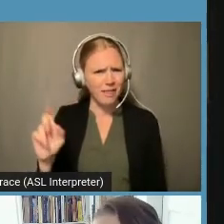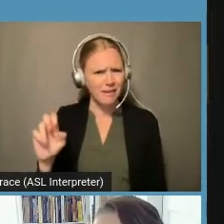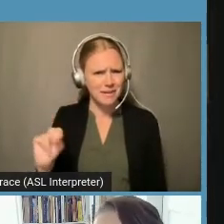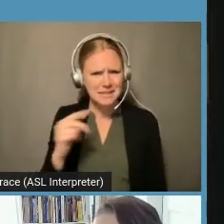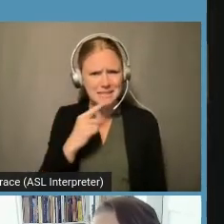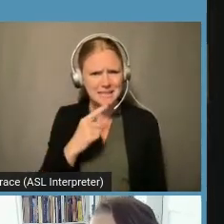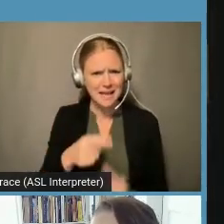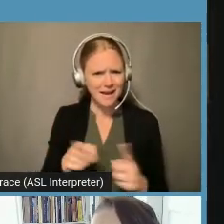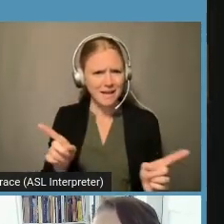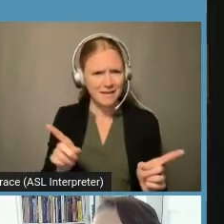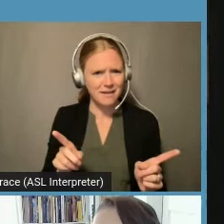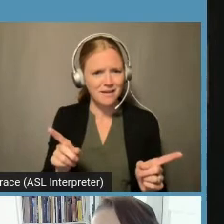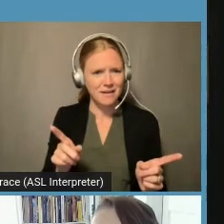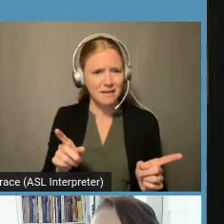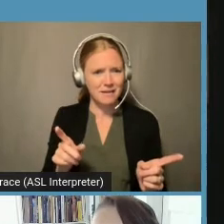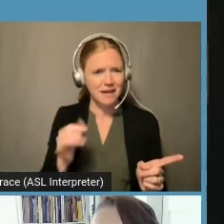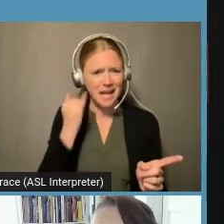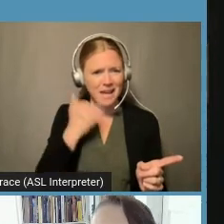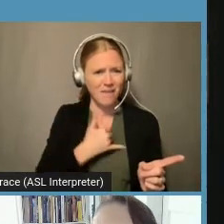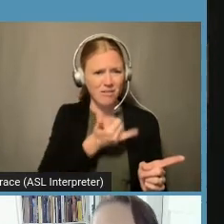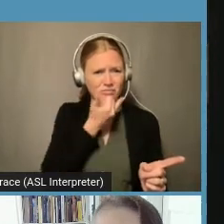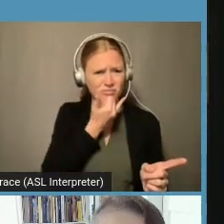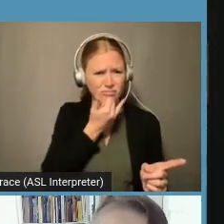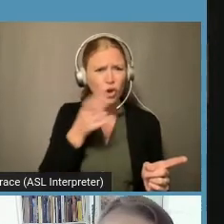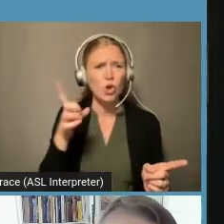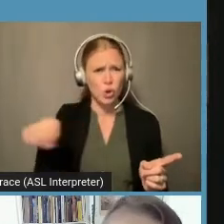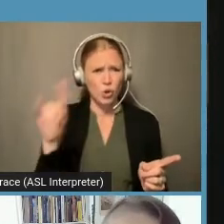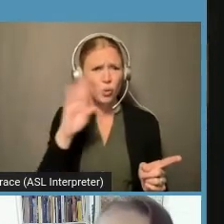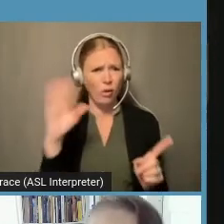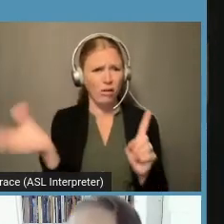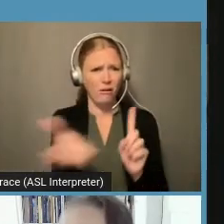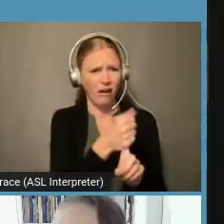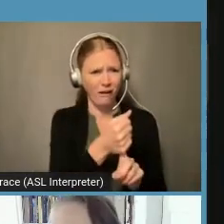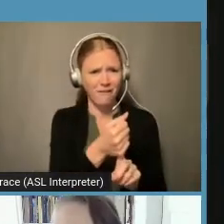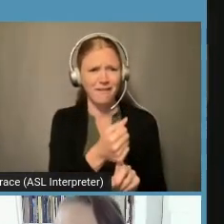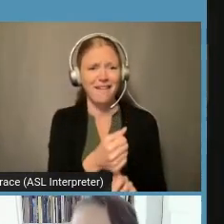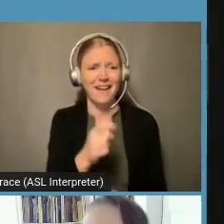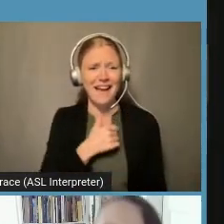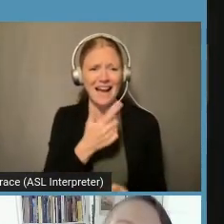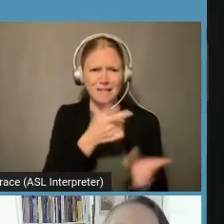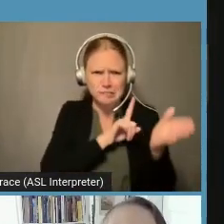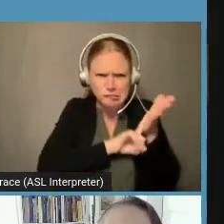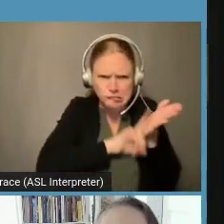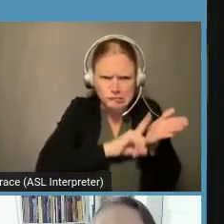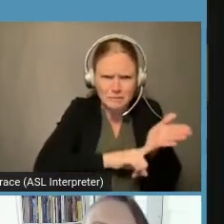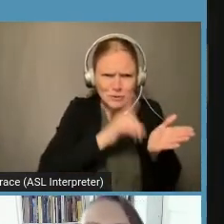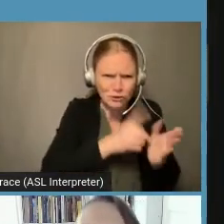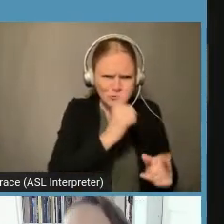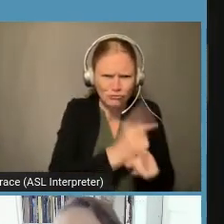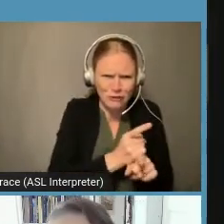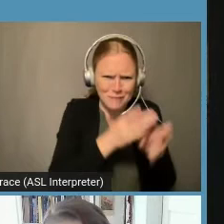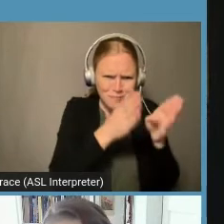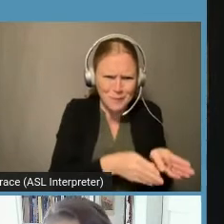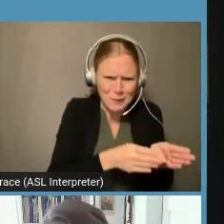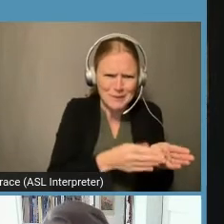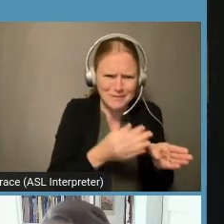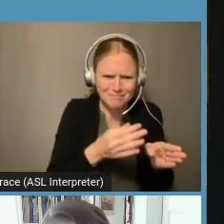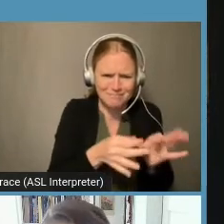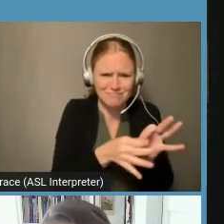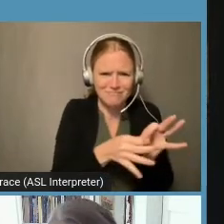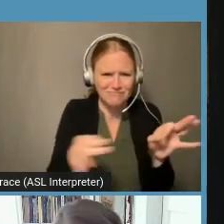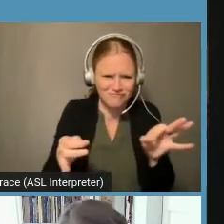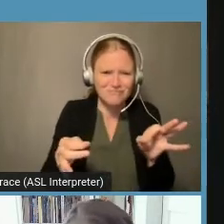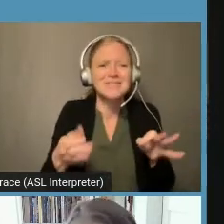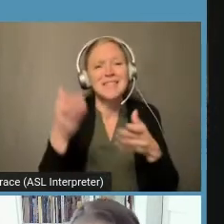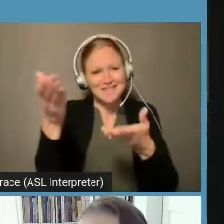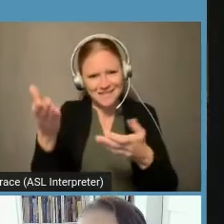this is the group of people who's going to know. So I looked it up to be sure. But it is the truth in